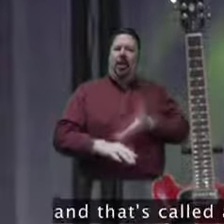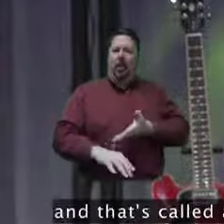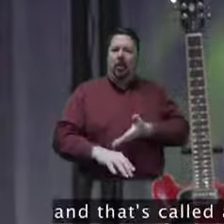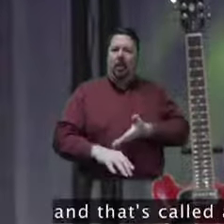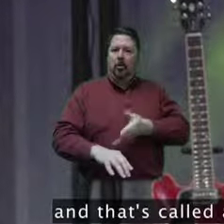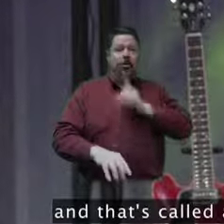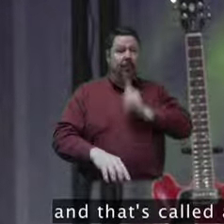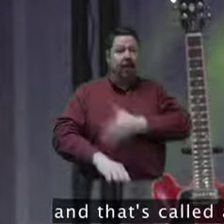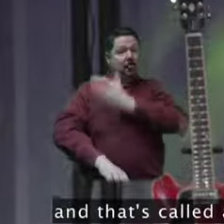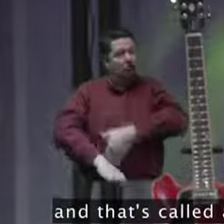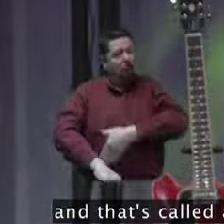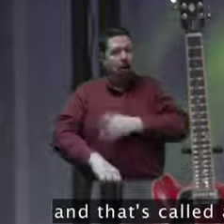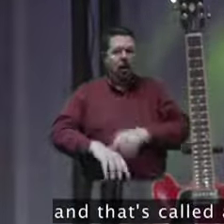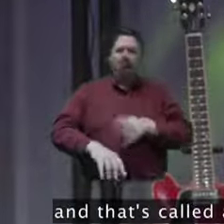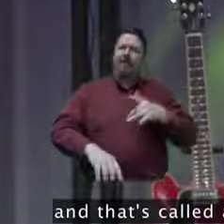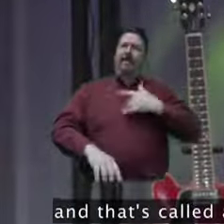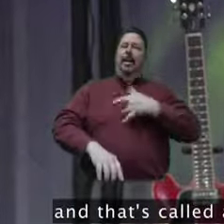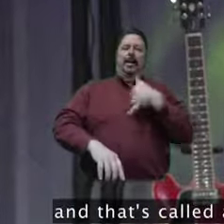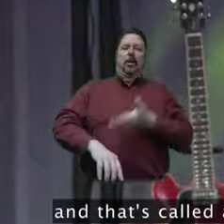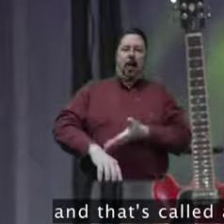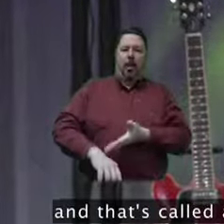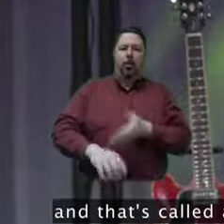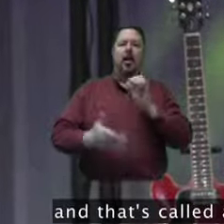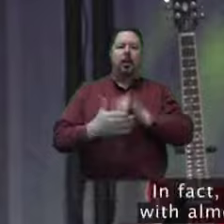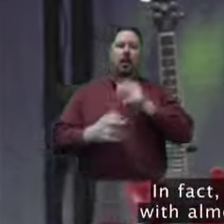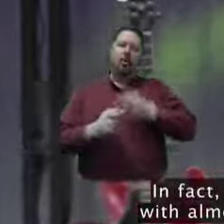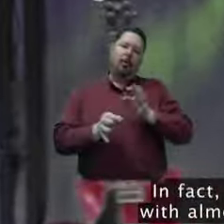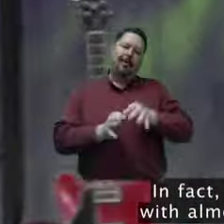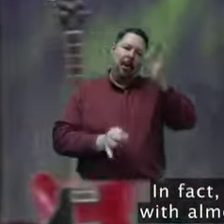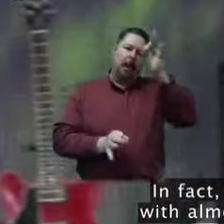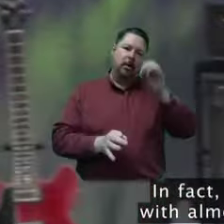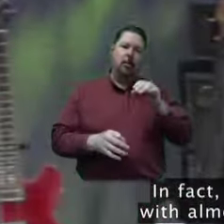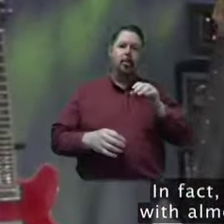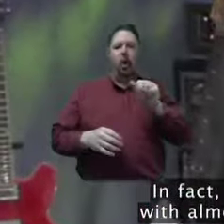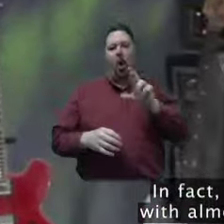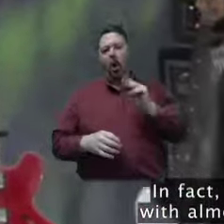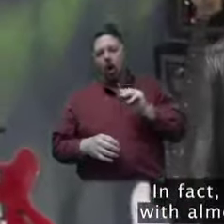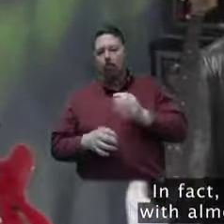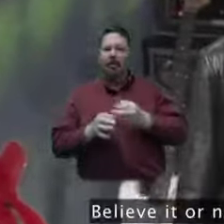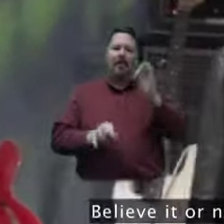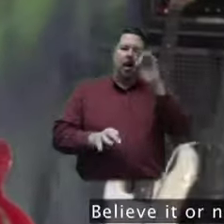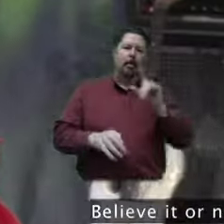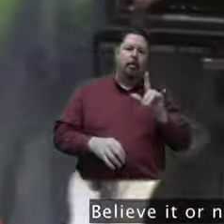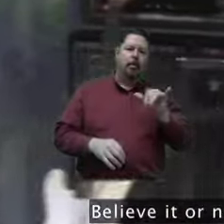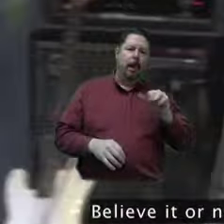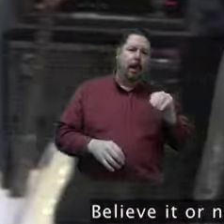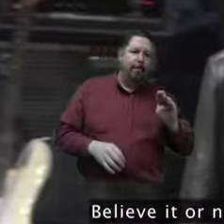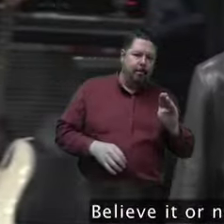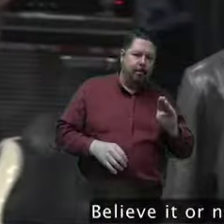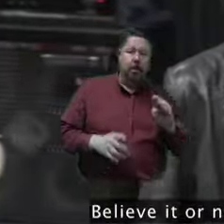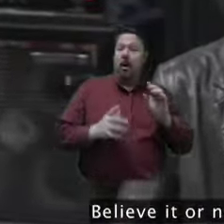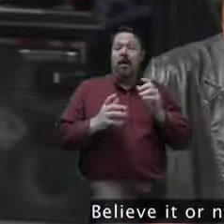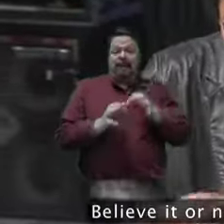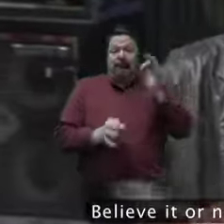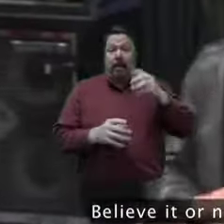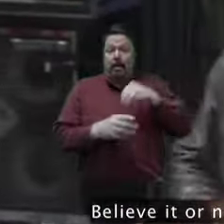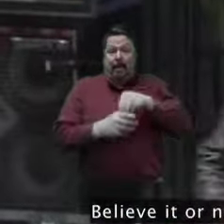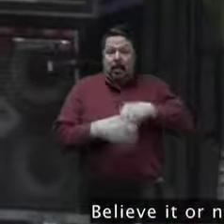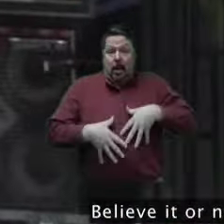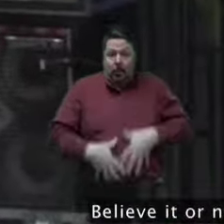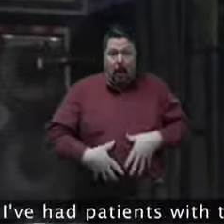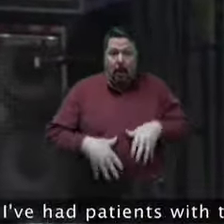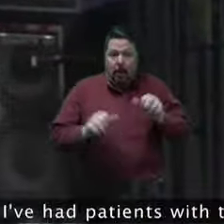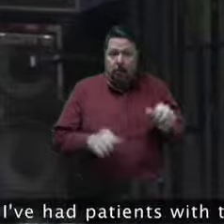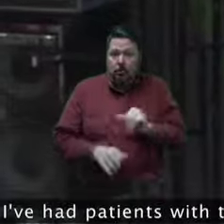that missing arm, and that's called a phantom arm or a phantom leg. In fact, you can get a phantom with almost any part of the body. Believe it or not, even with